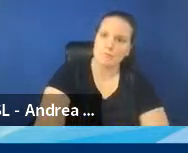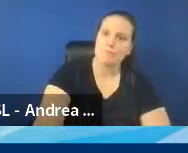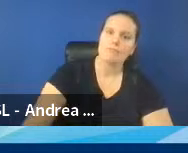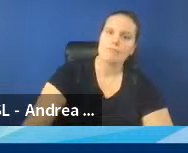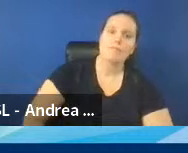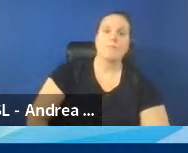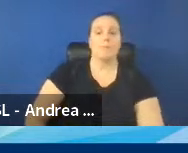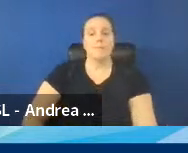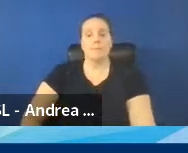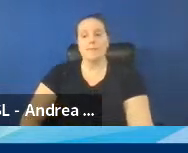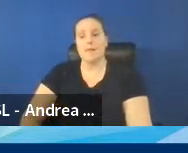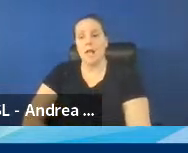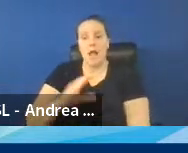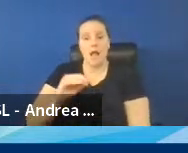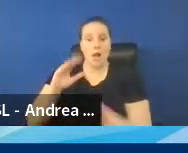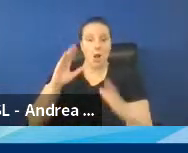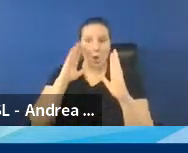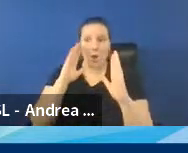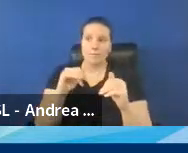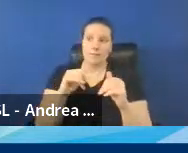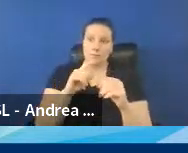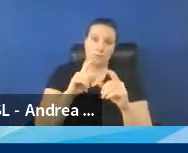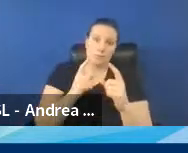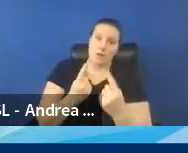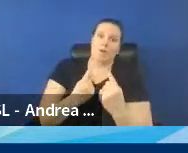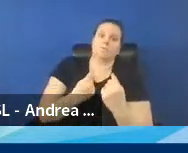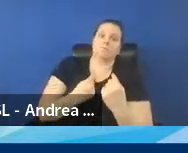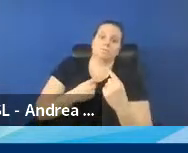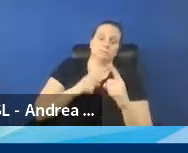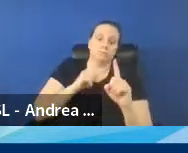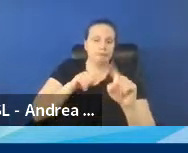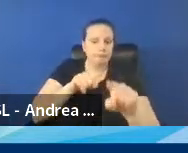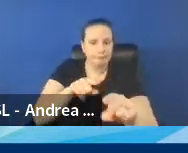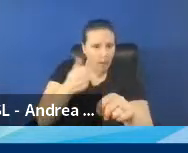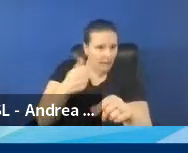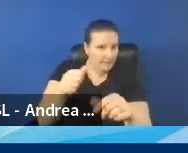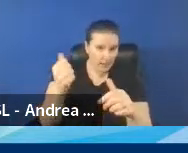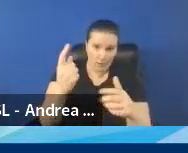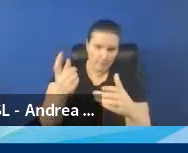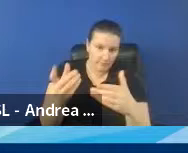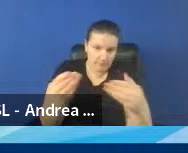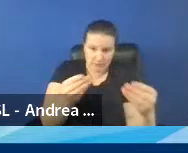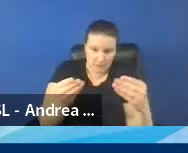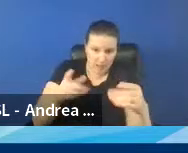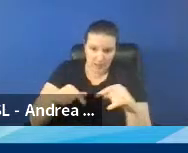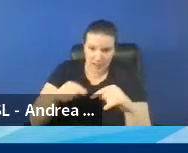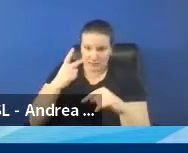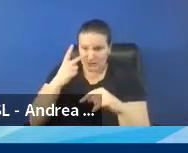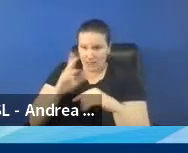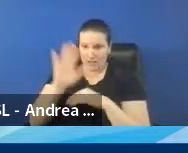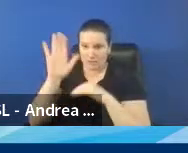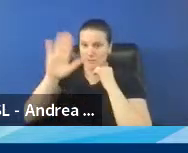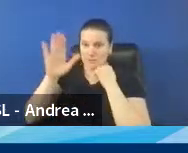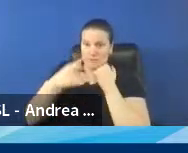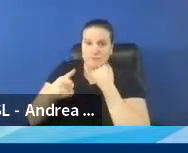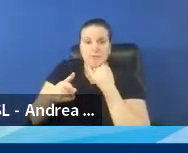I expect to answer questions. So if those of you facilitating could help me, I'm not able to see hand raises.